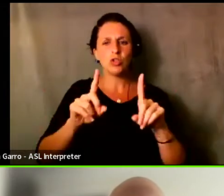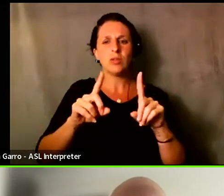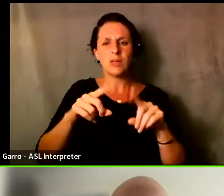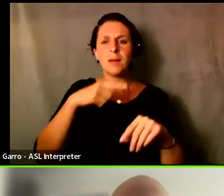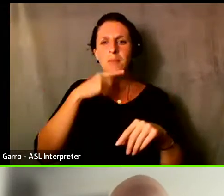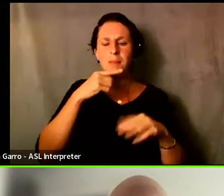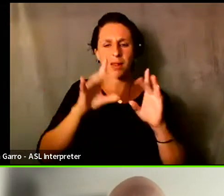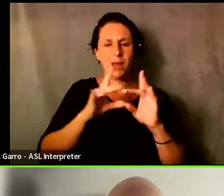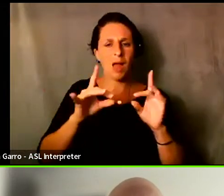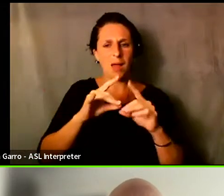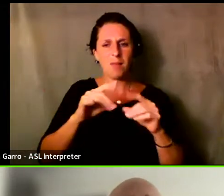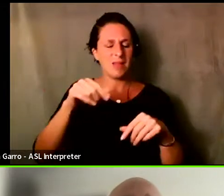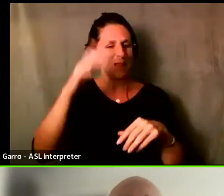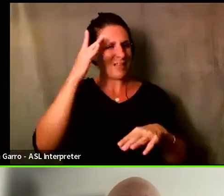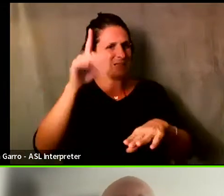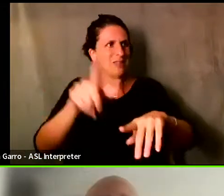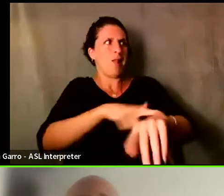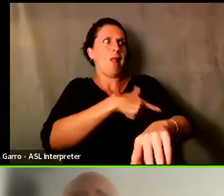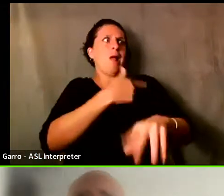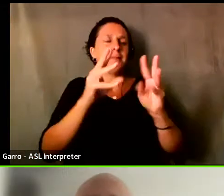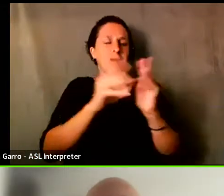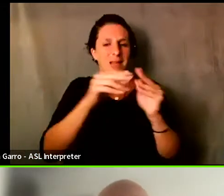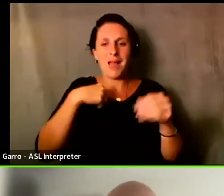and I'm in school. But